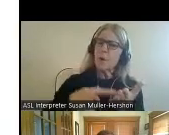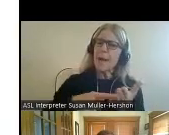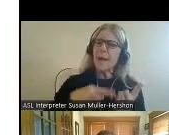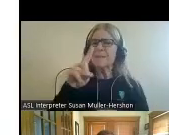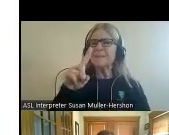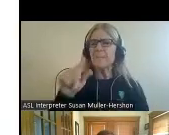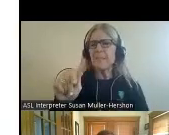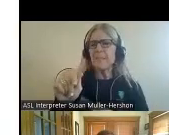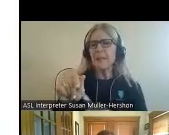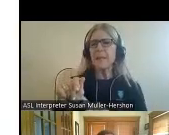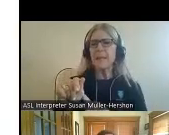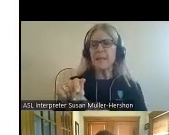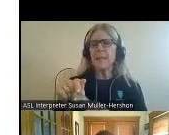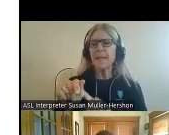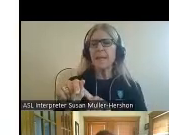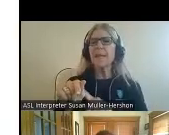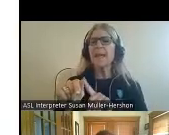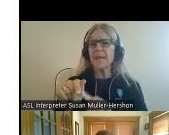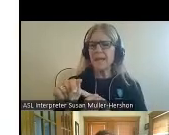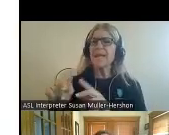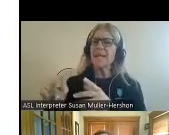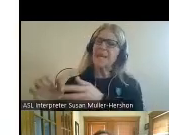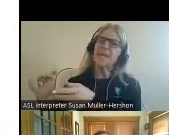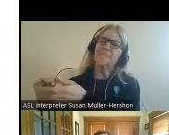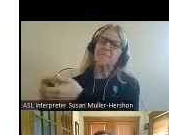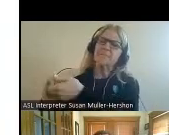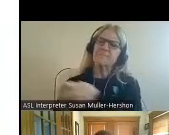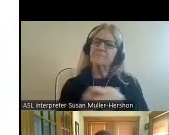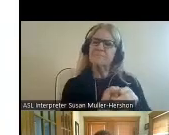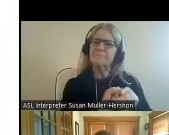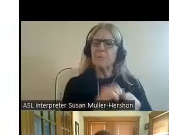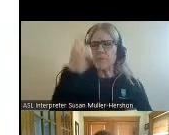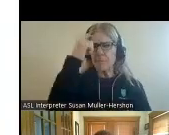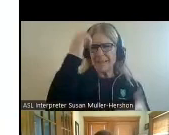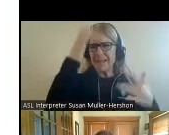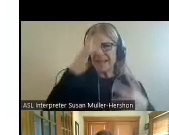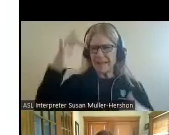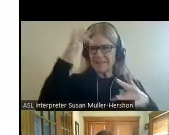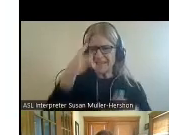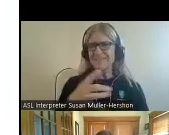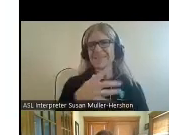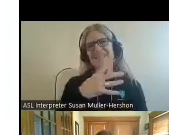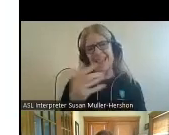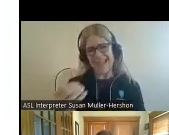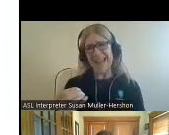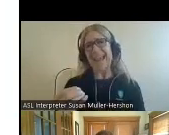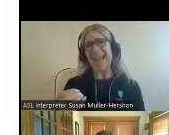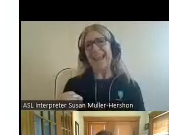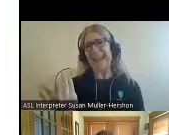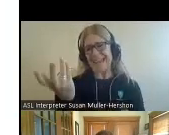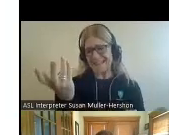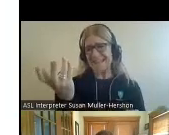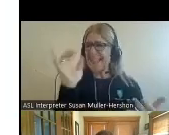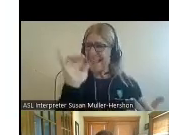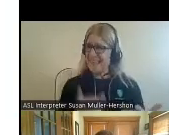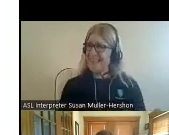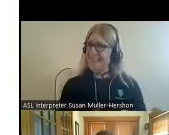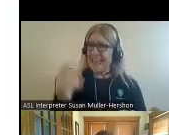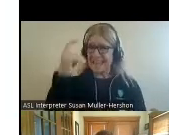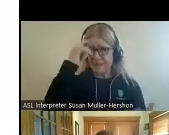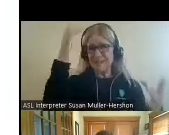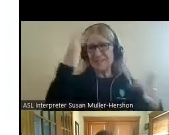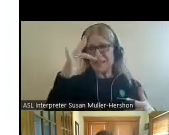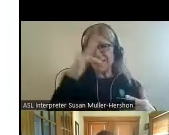disability that goes along with mental illness, as well as the disease burden on society and our overall kind